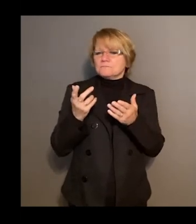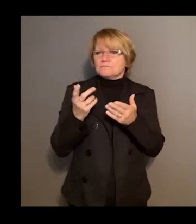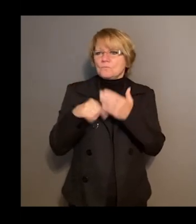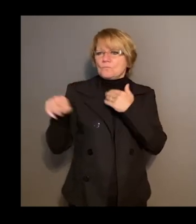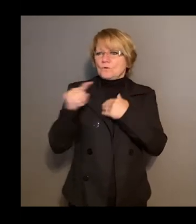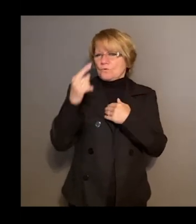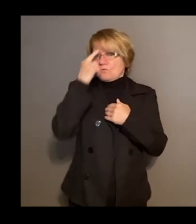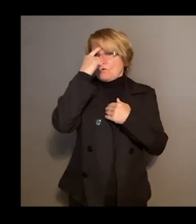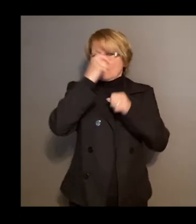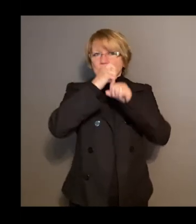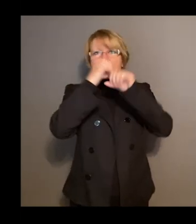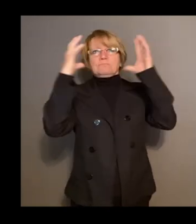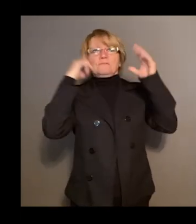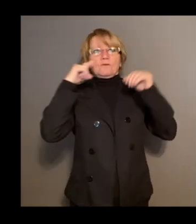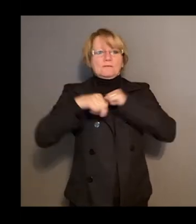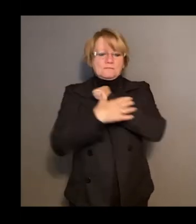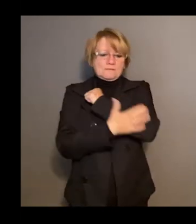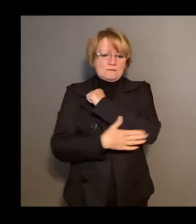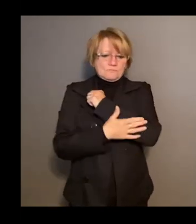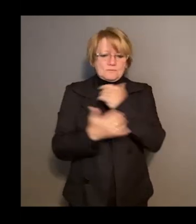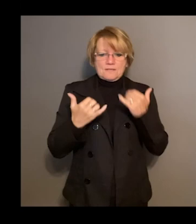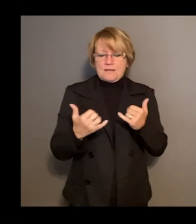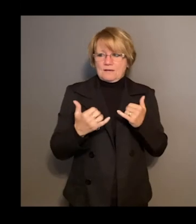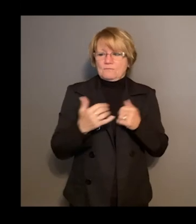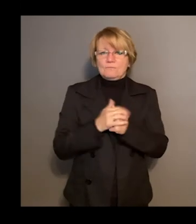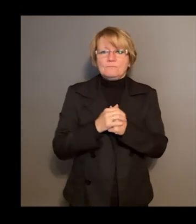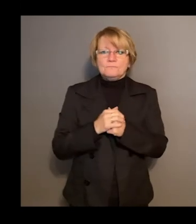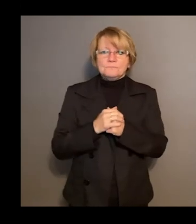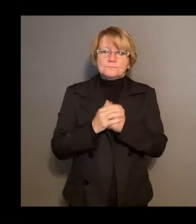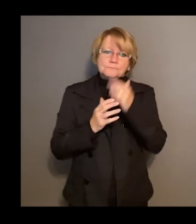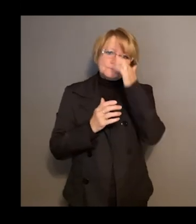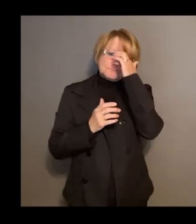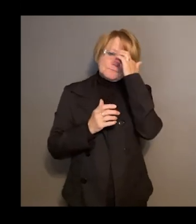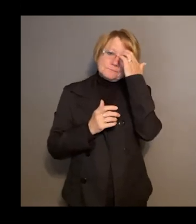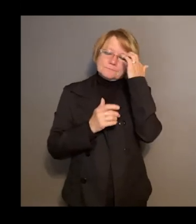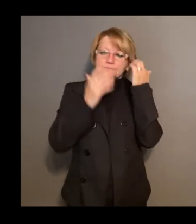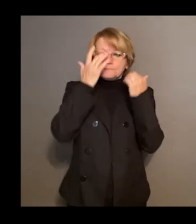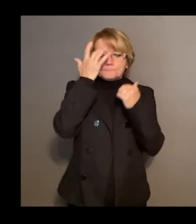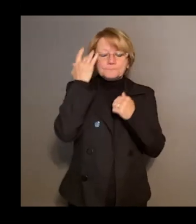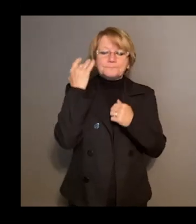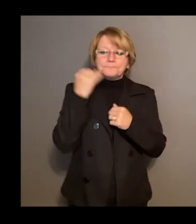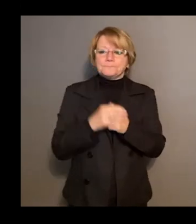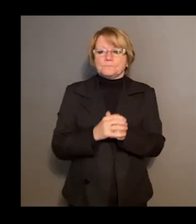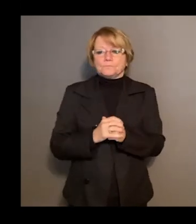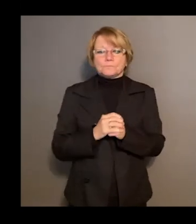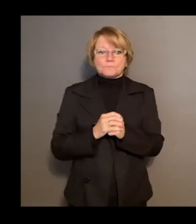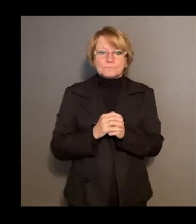What are your thoughts about what's happening right now in the country as young Black men?